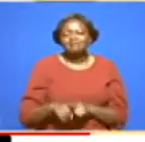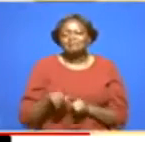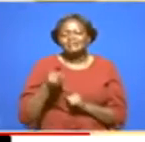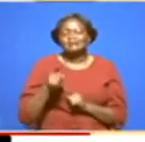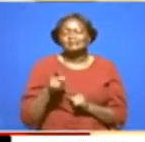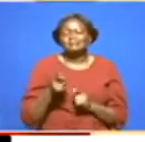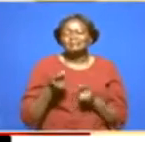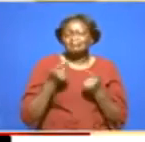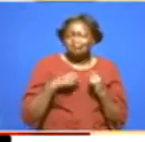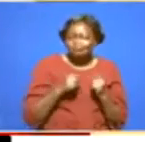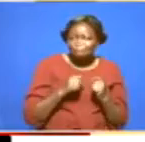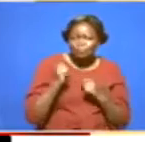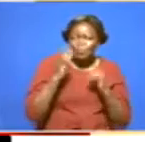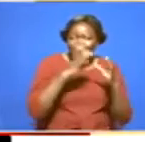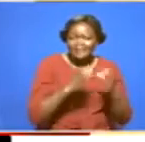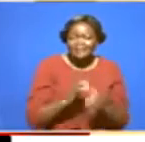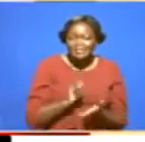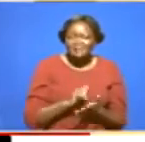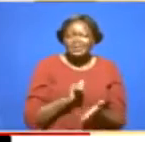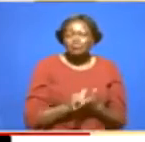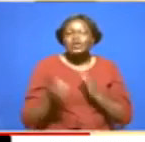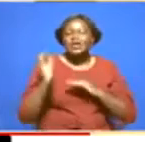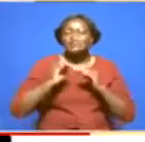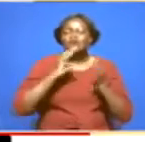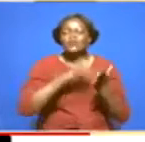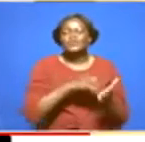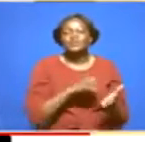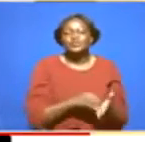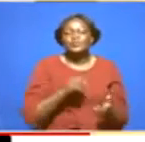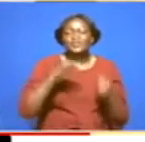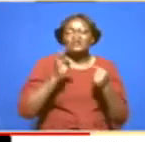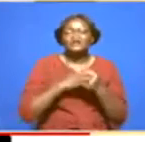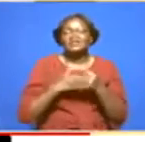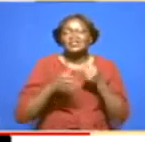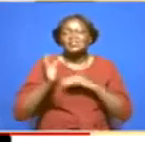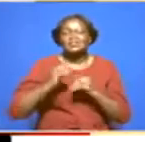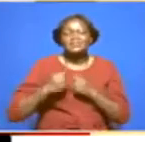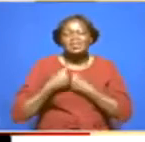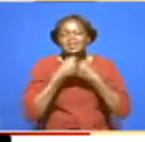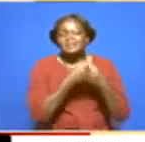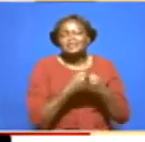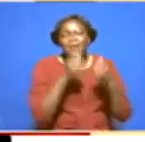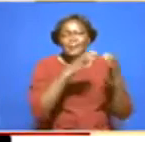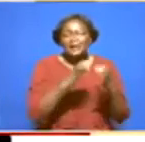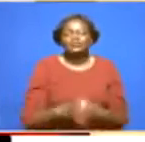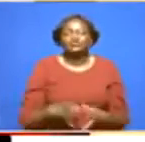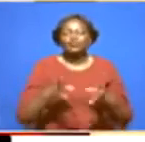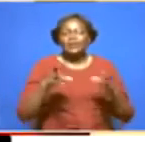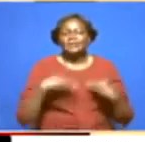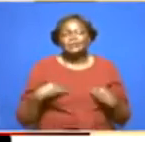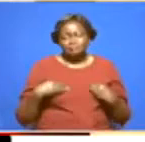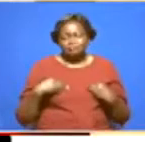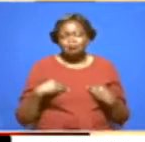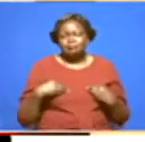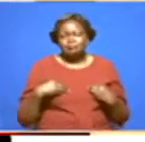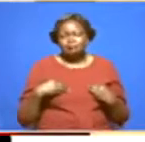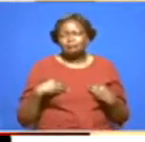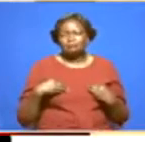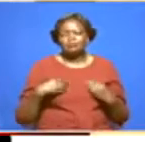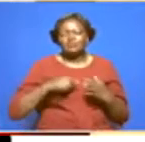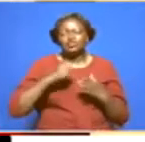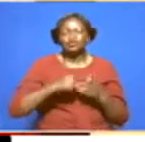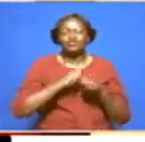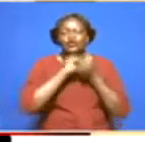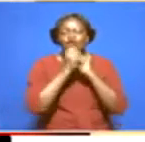other parties seeking elective positions in August polls, challenging the parties to embrace green industrial revolution in